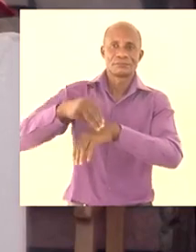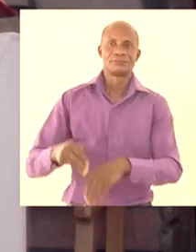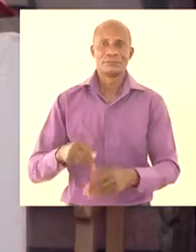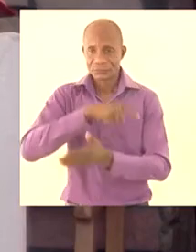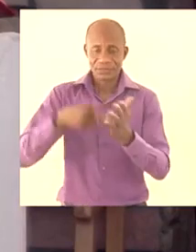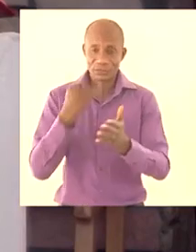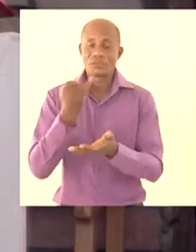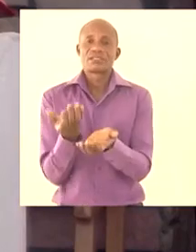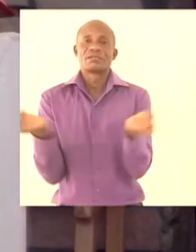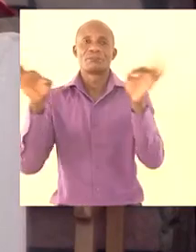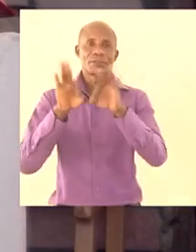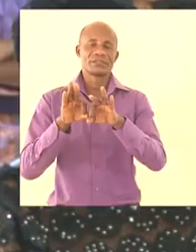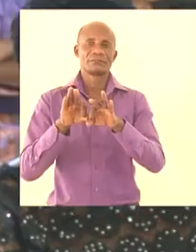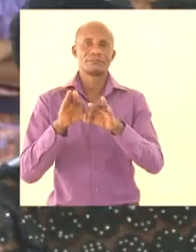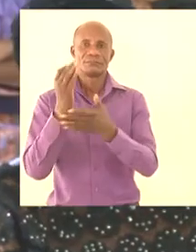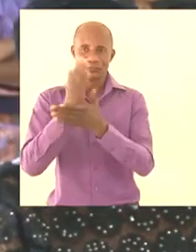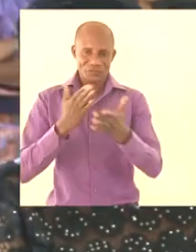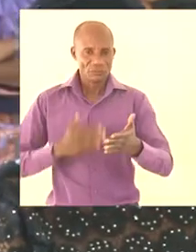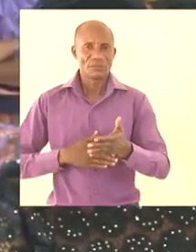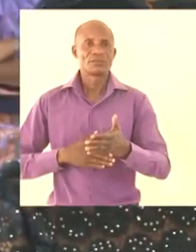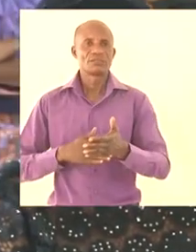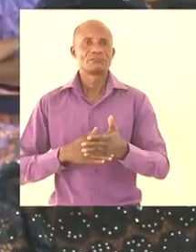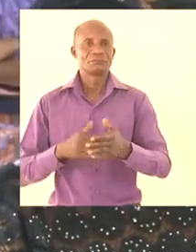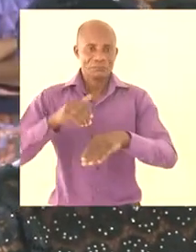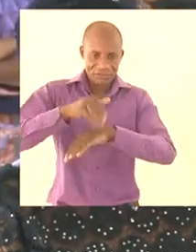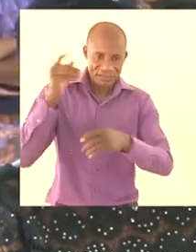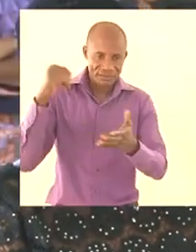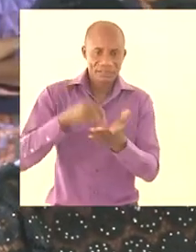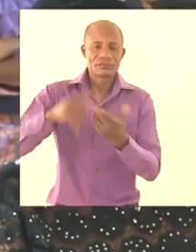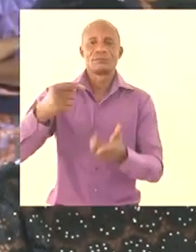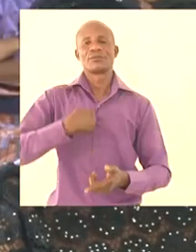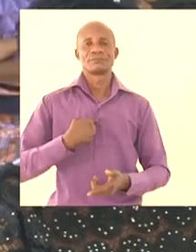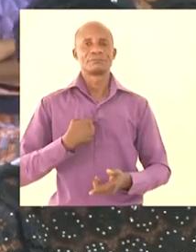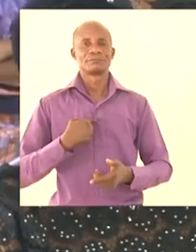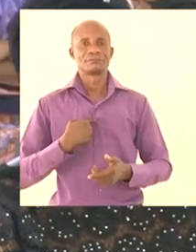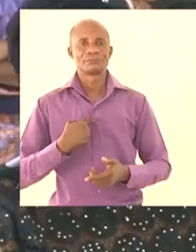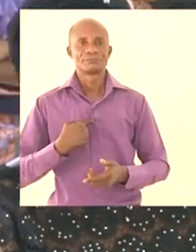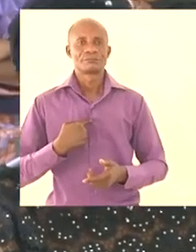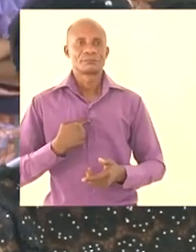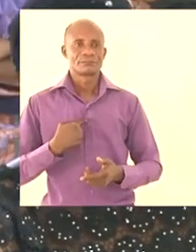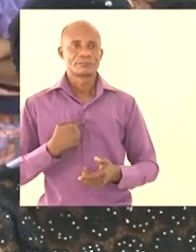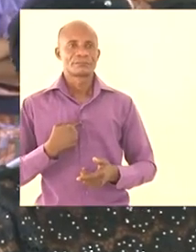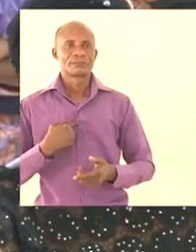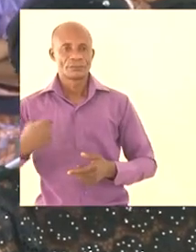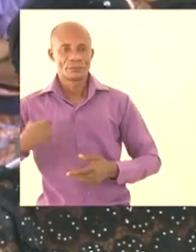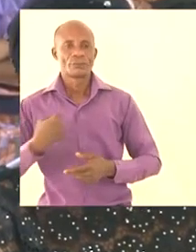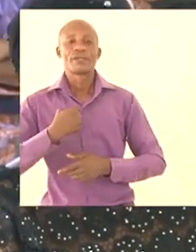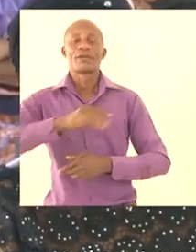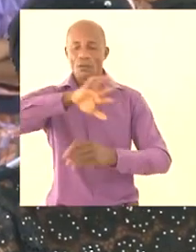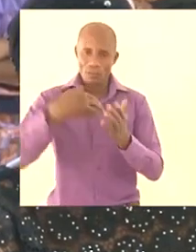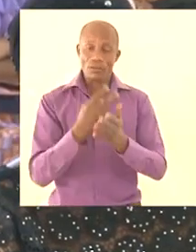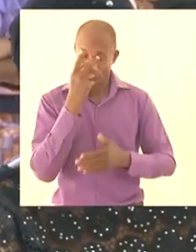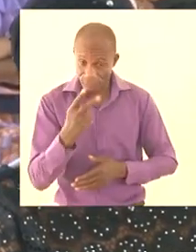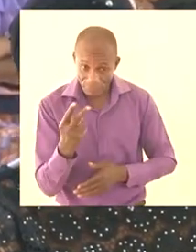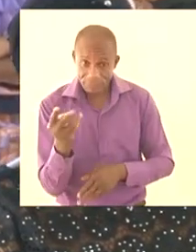No, somebody, this is important. No, somebody forwarded the... I think somebody I forwarded the video. We all saw the video,